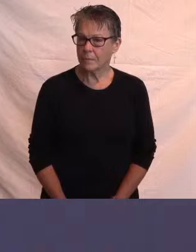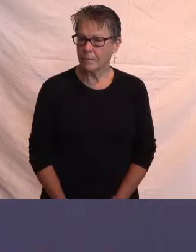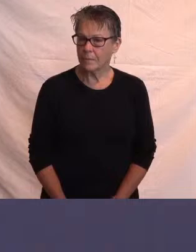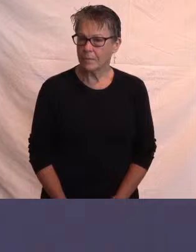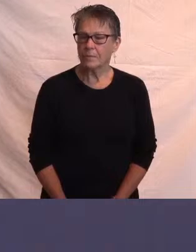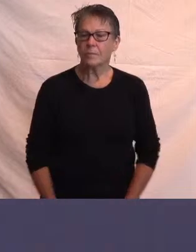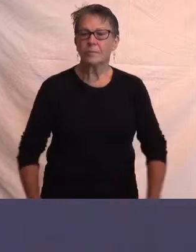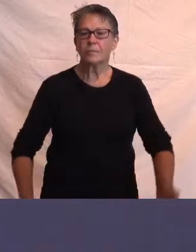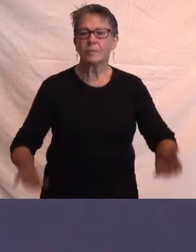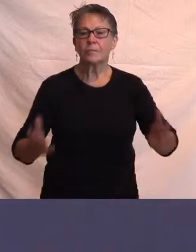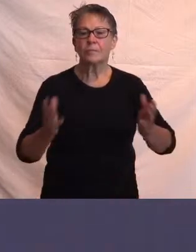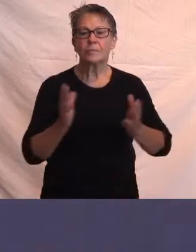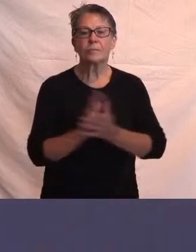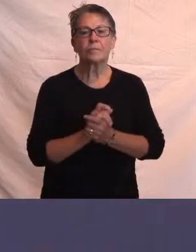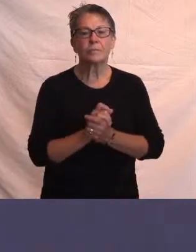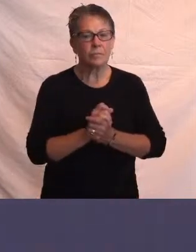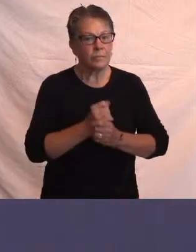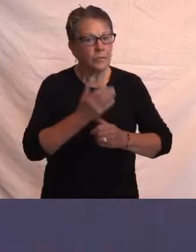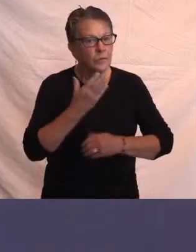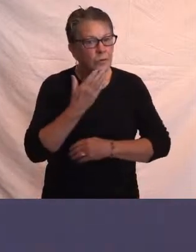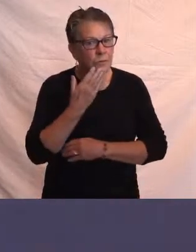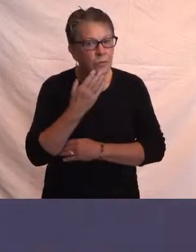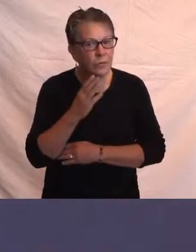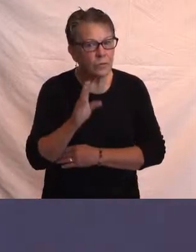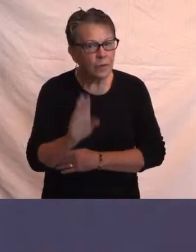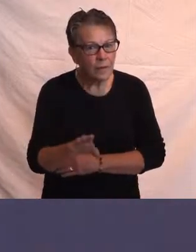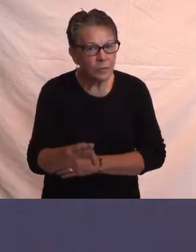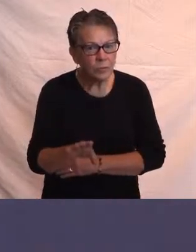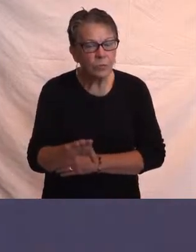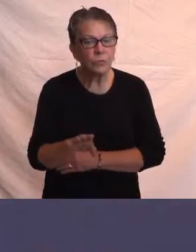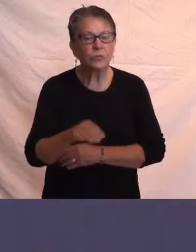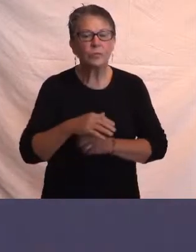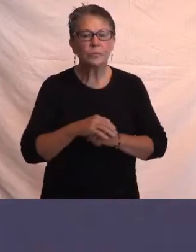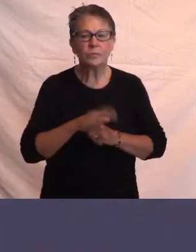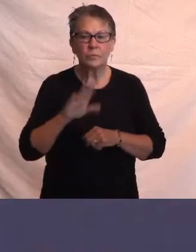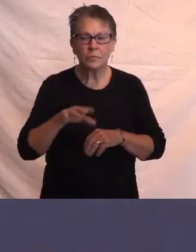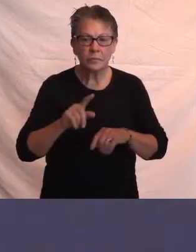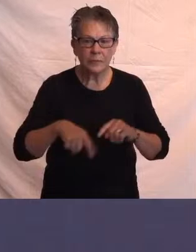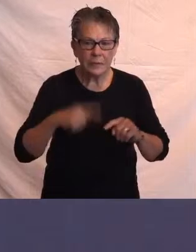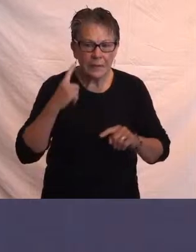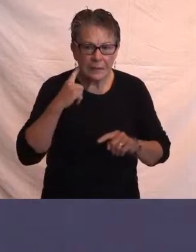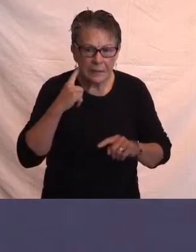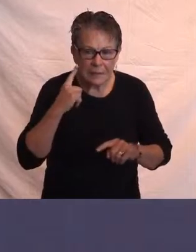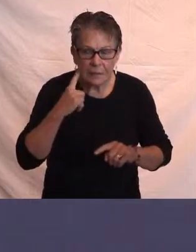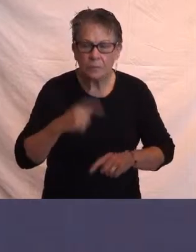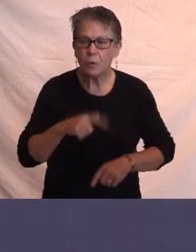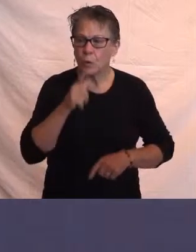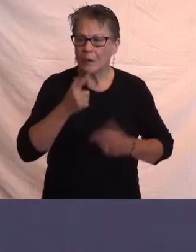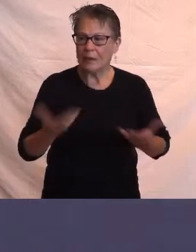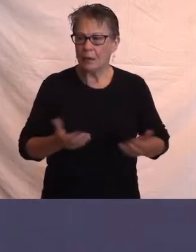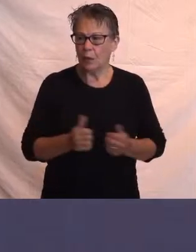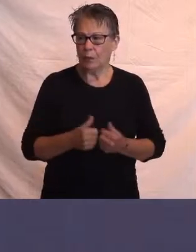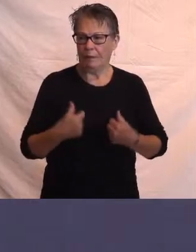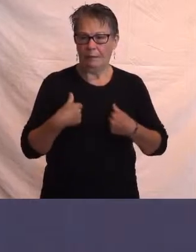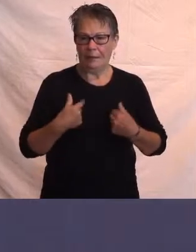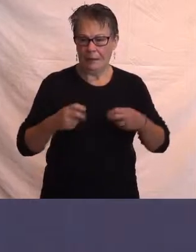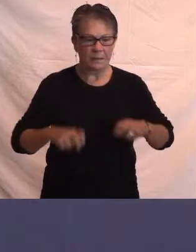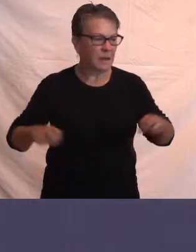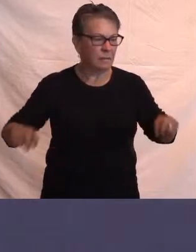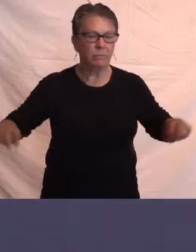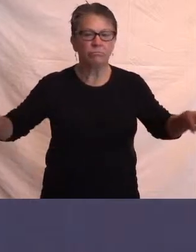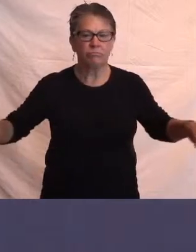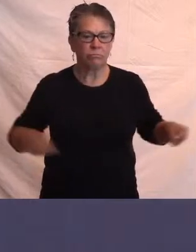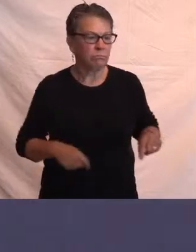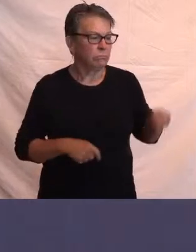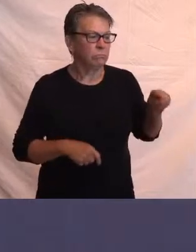Good afternoon, everyone. Seated with me to my right is the woman who needs no introduction, the Commissioner of the Department of Health, Judy